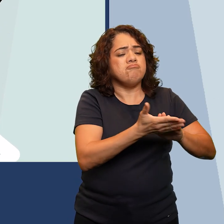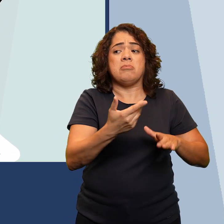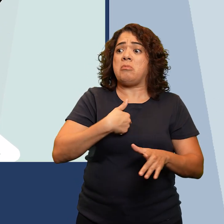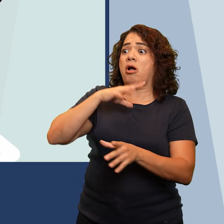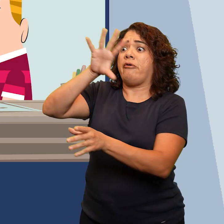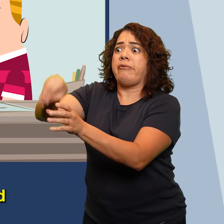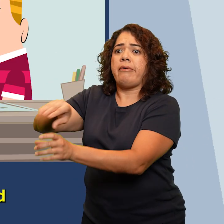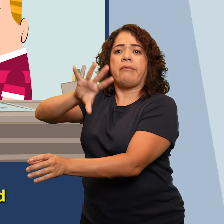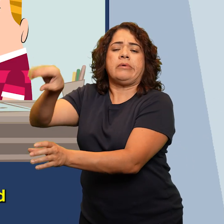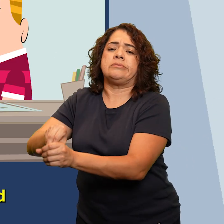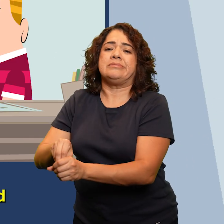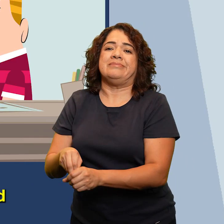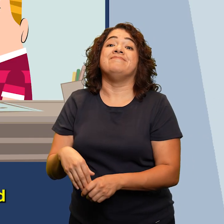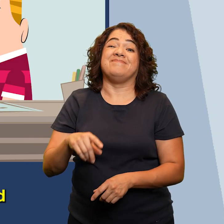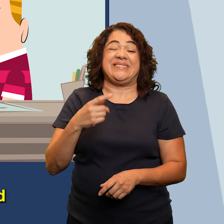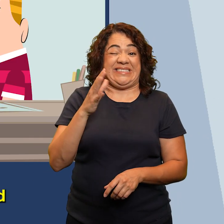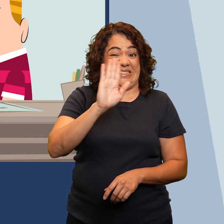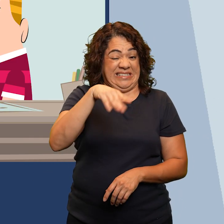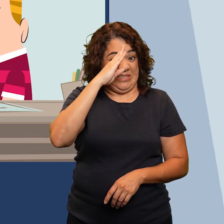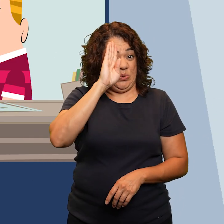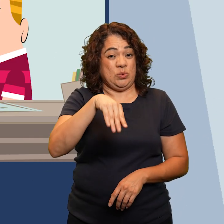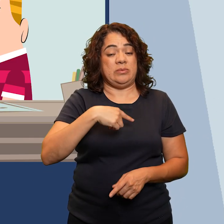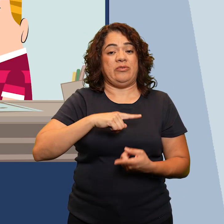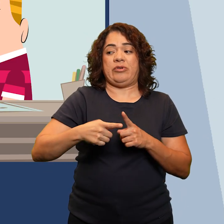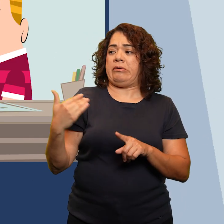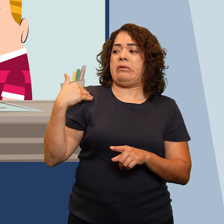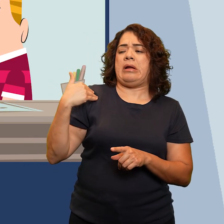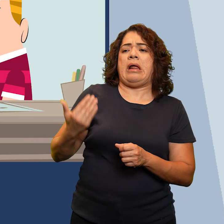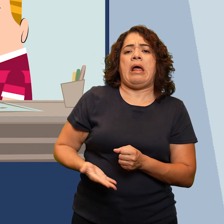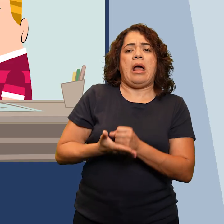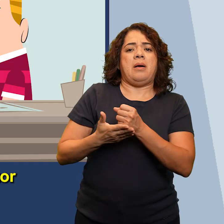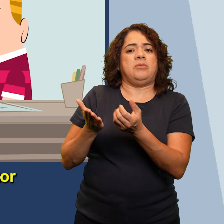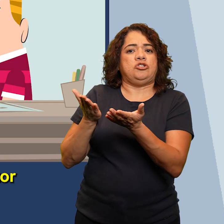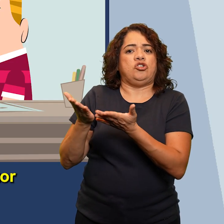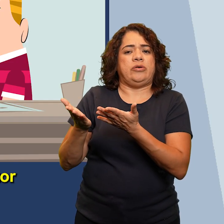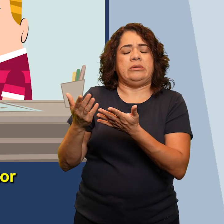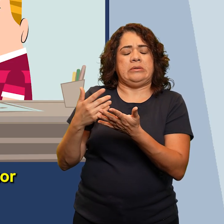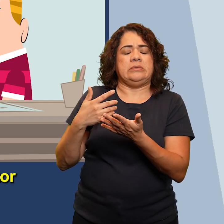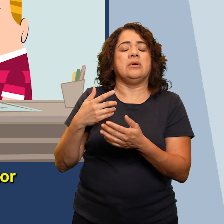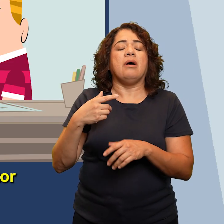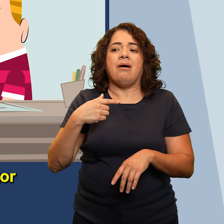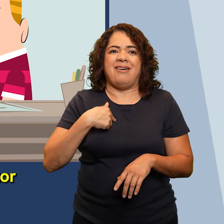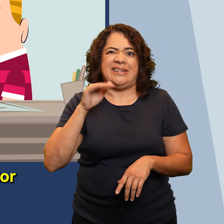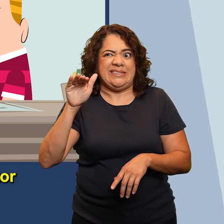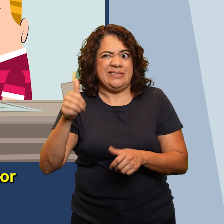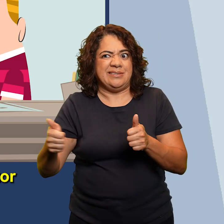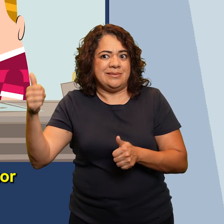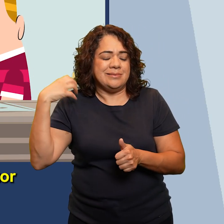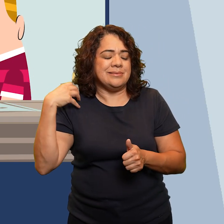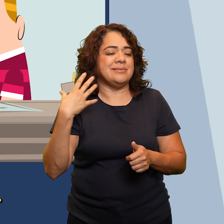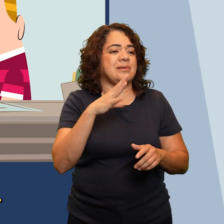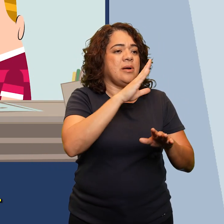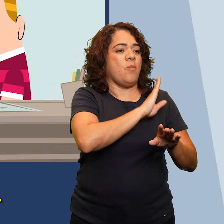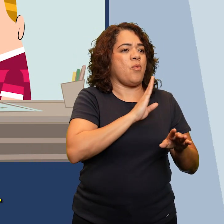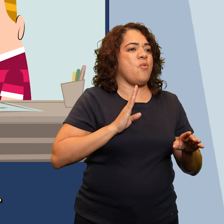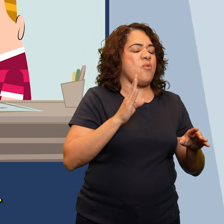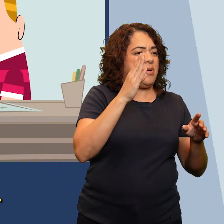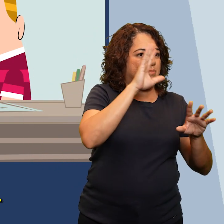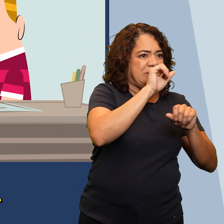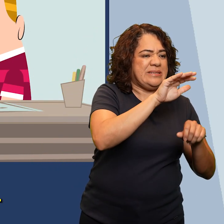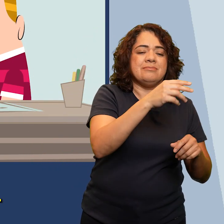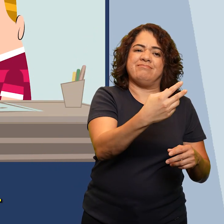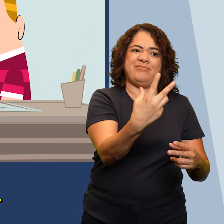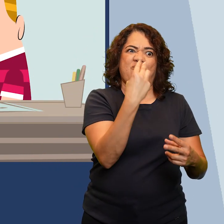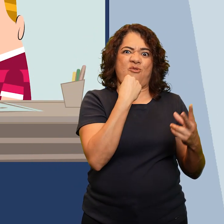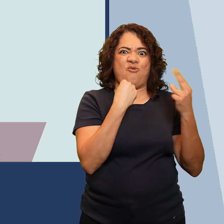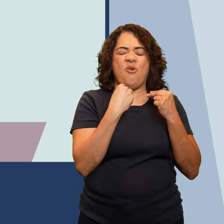in the day-to-day. A few months ago, a friend asked me to help him get more services. I asked the executive director and the board president, and they said I'm not